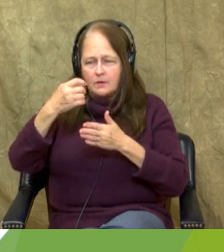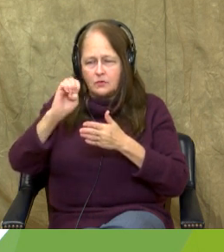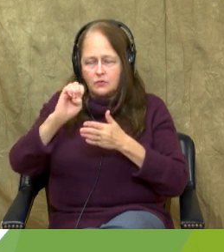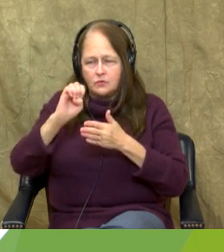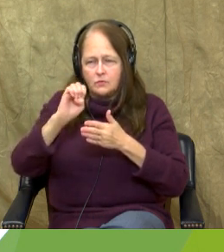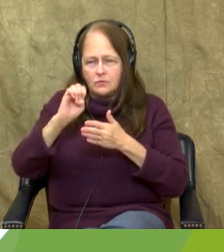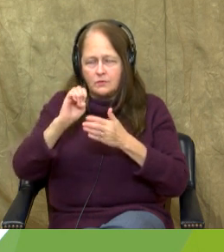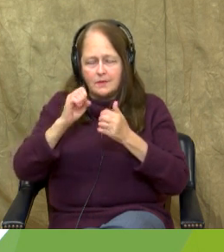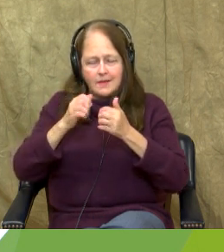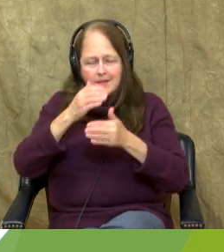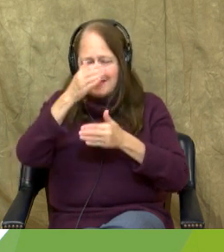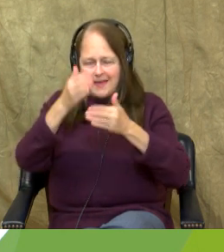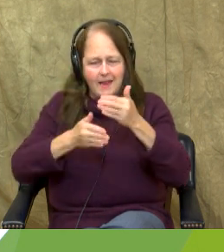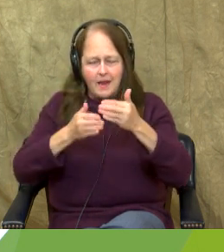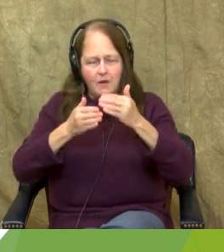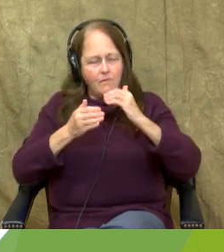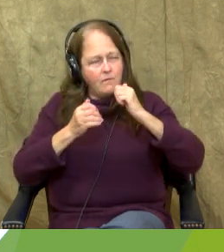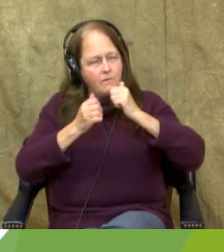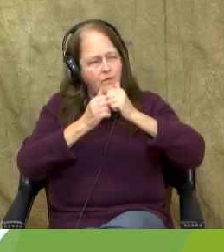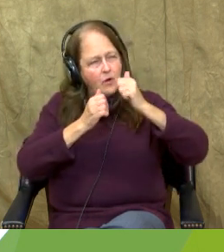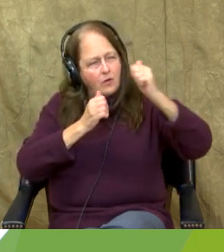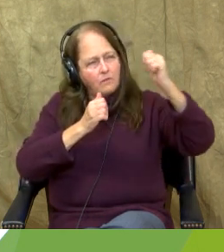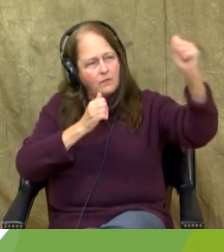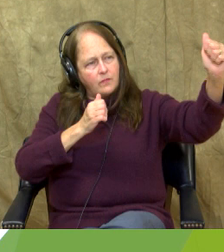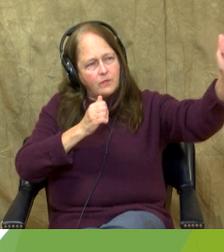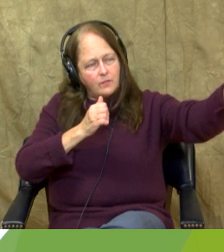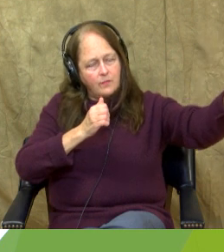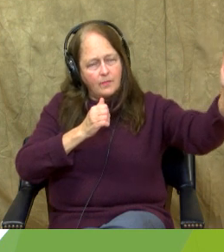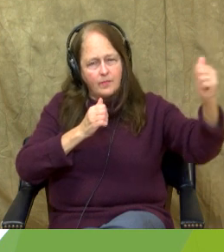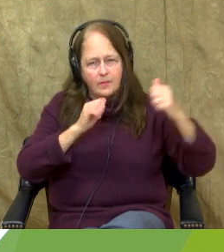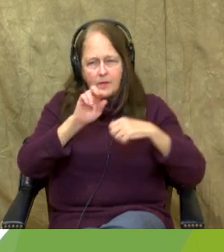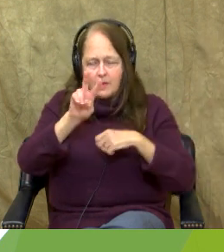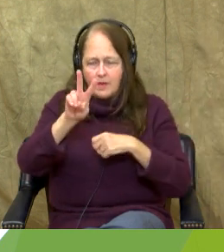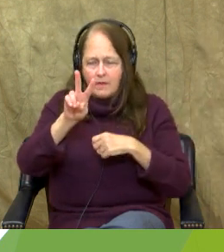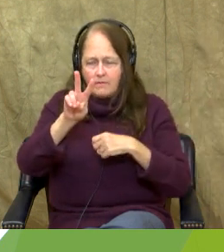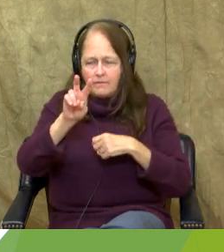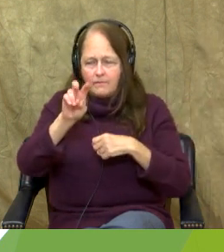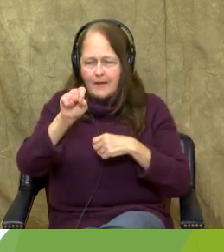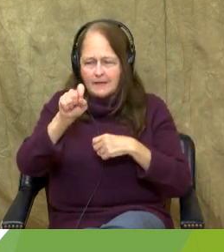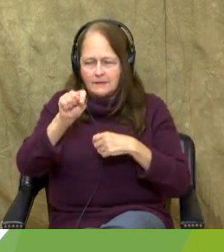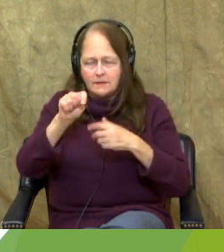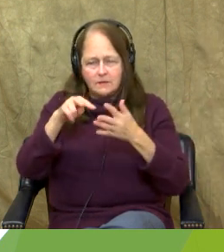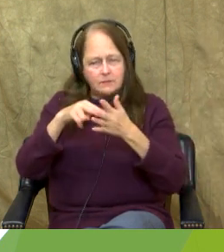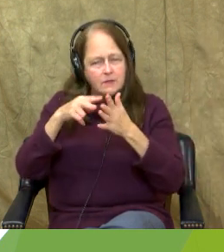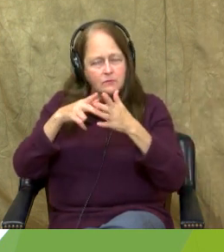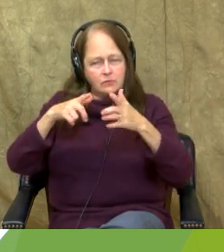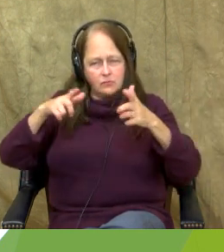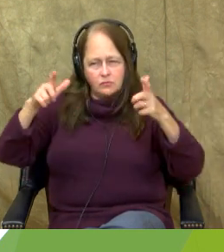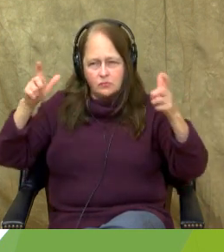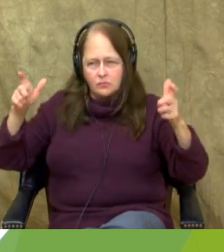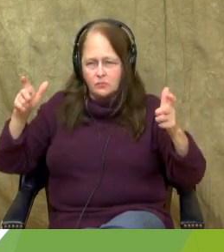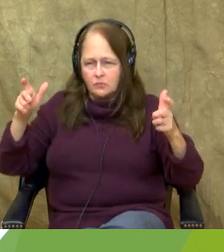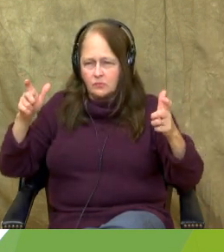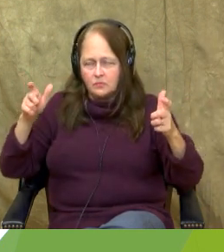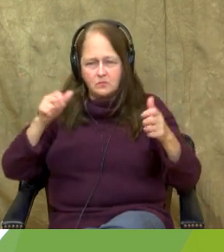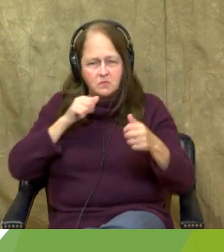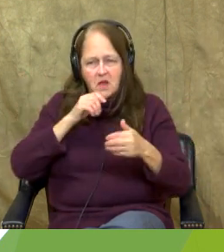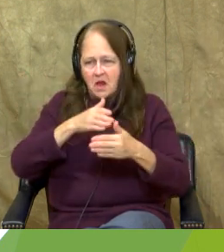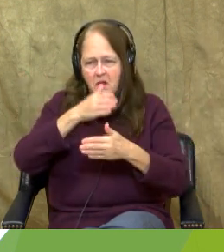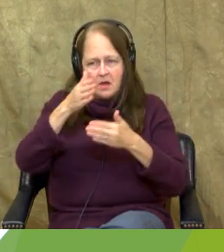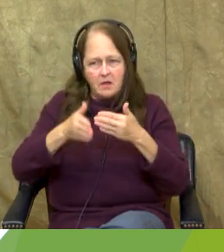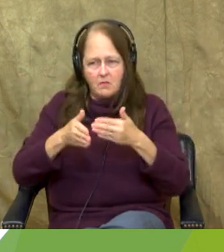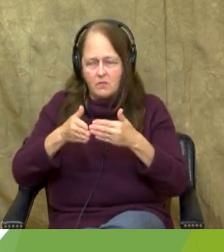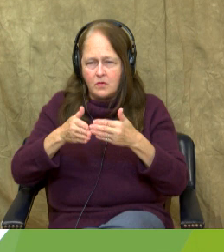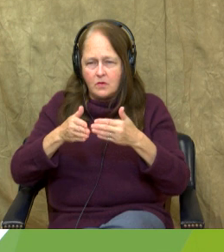something like the end of something. But they talked about how vast it was, so technically doesn't really end.